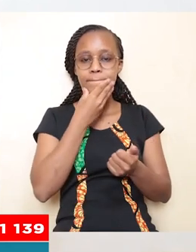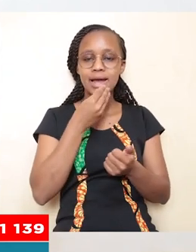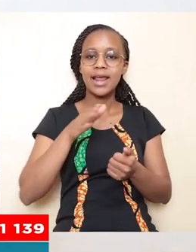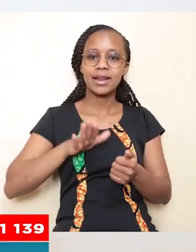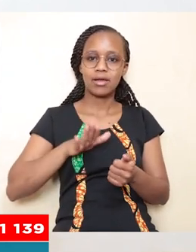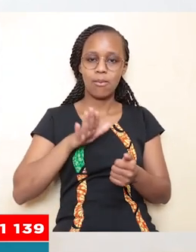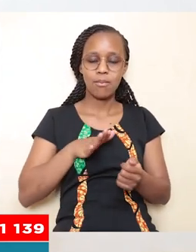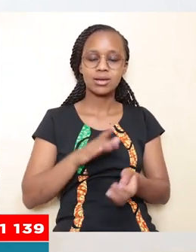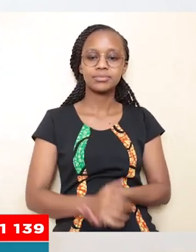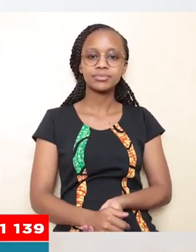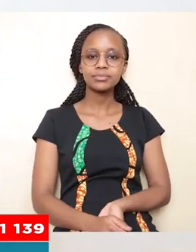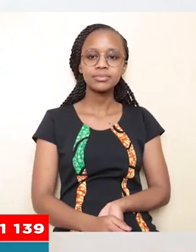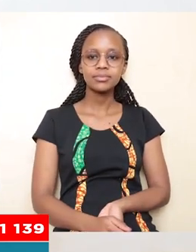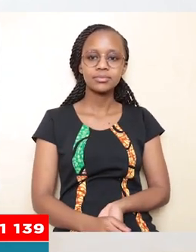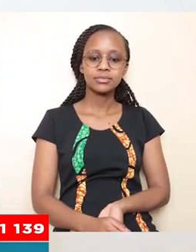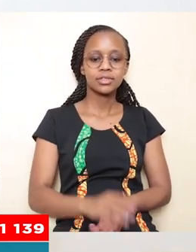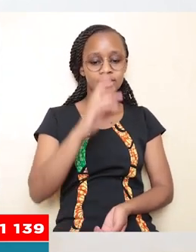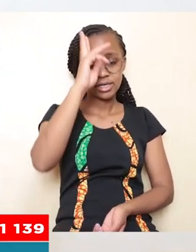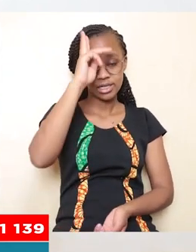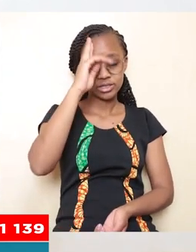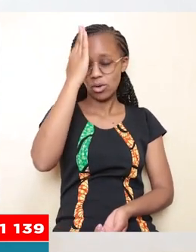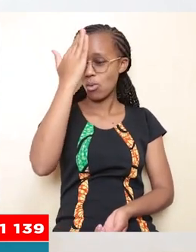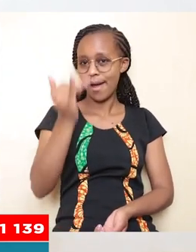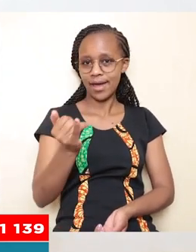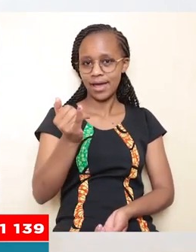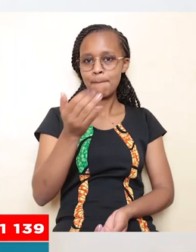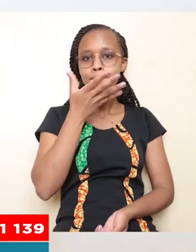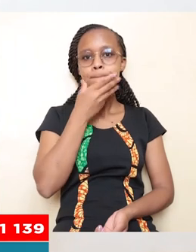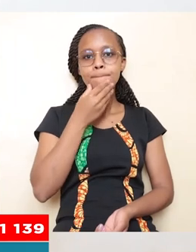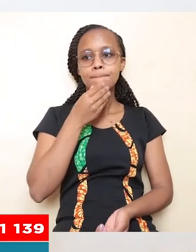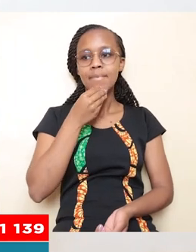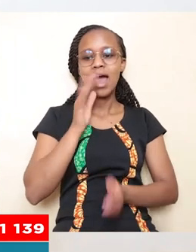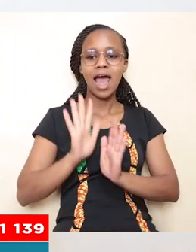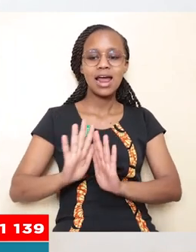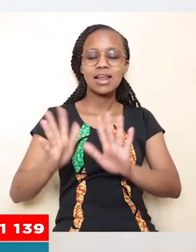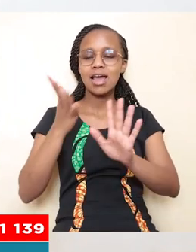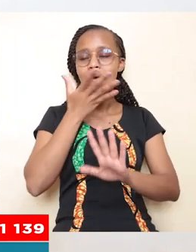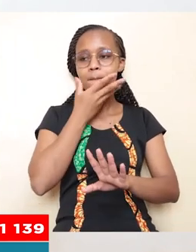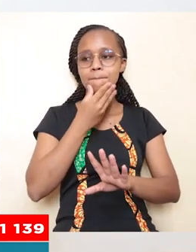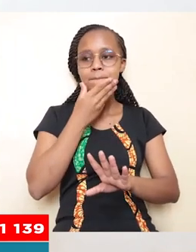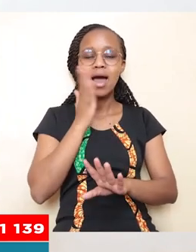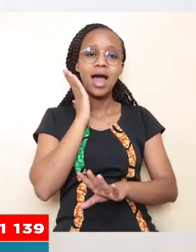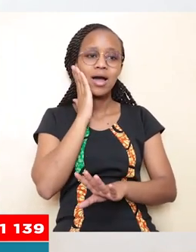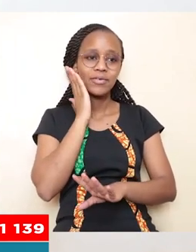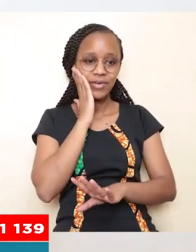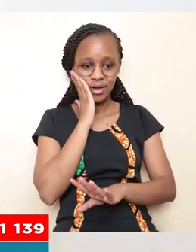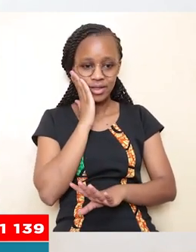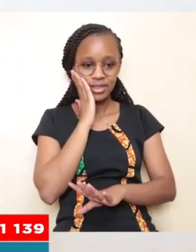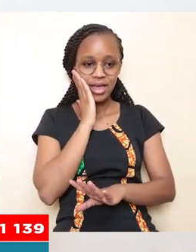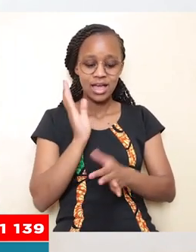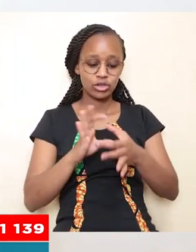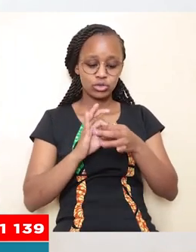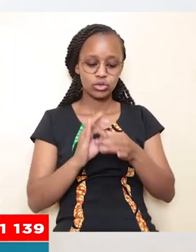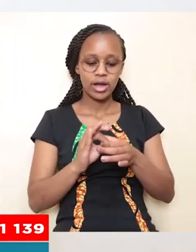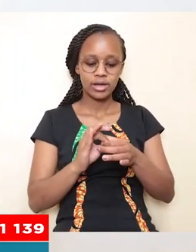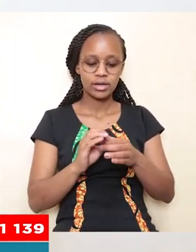female. For this reason, a man shall leave his father and mother and be